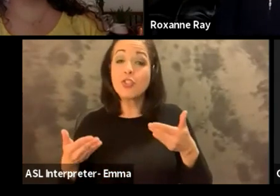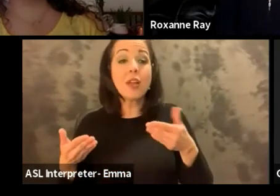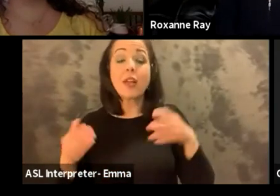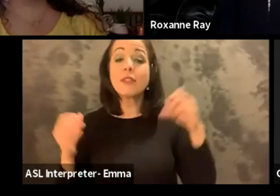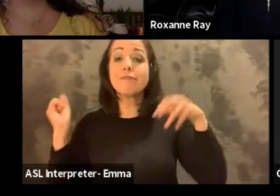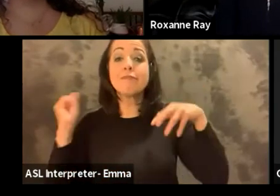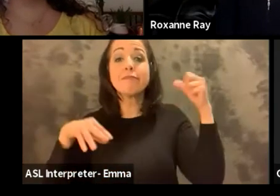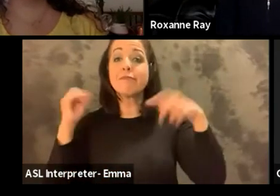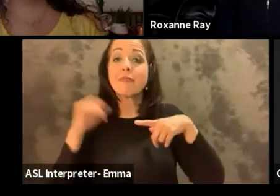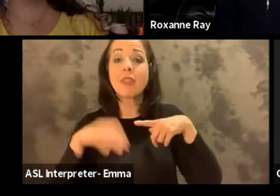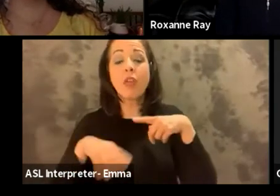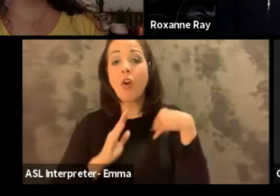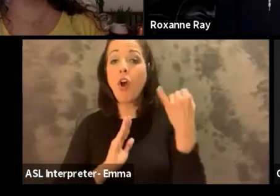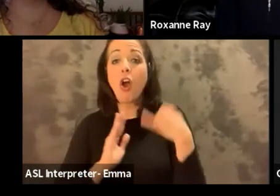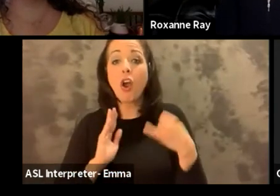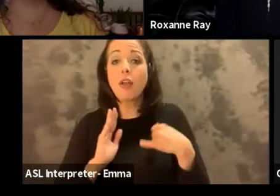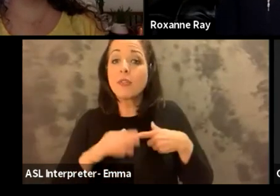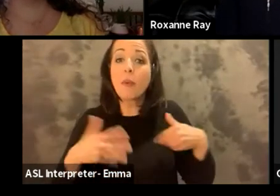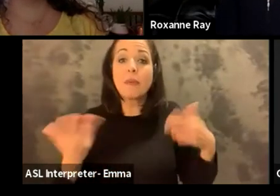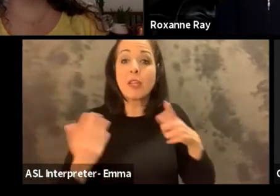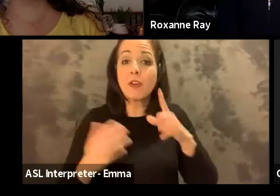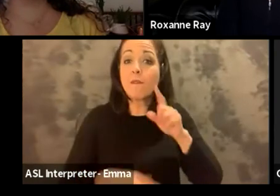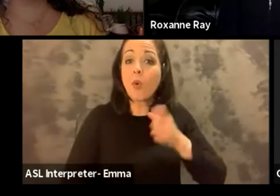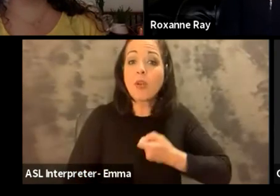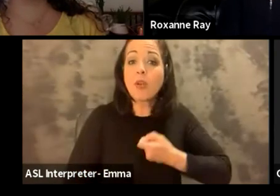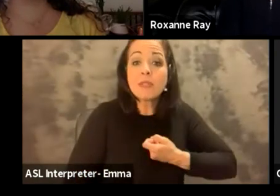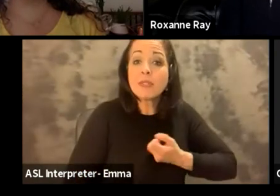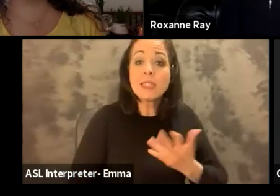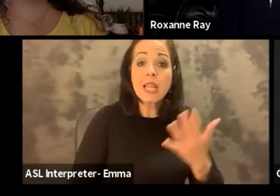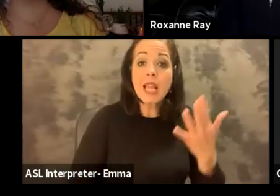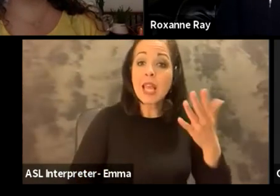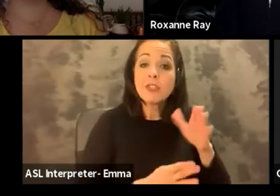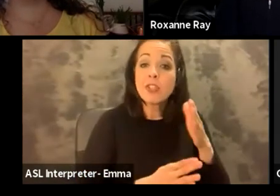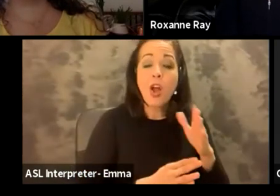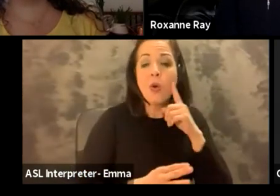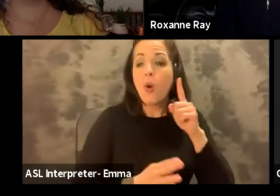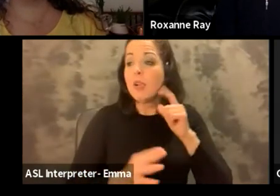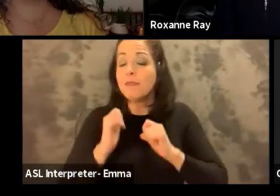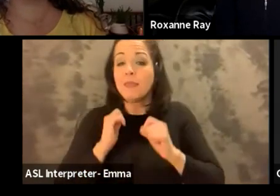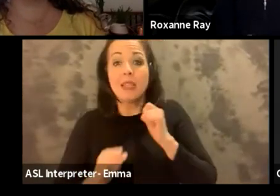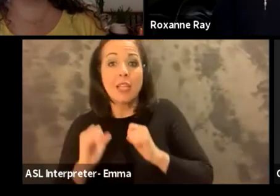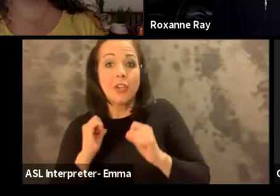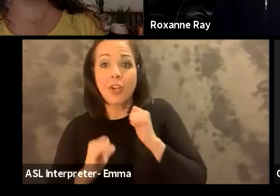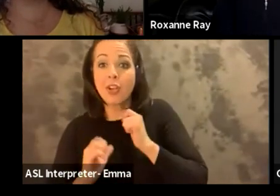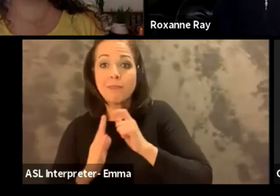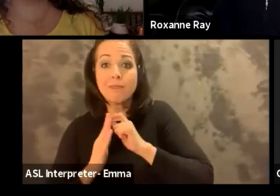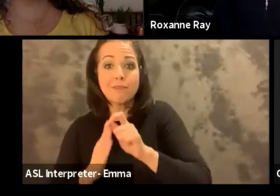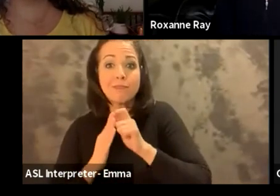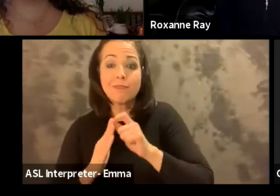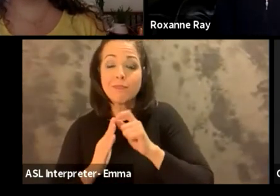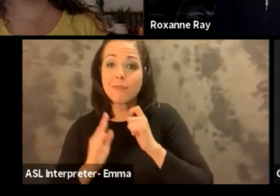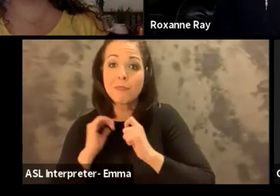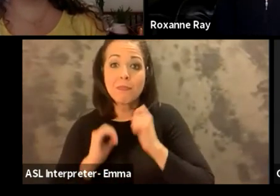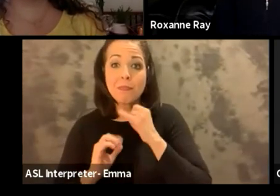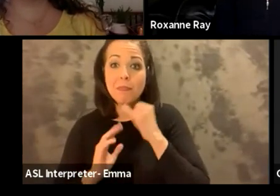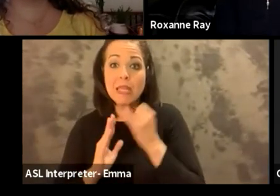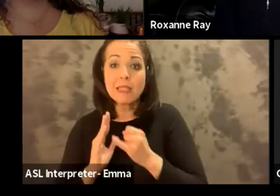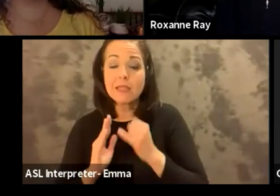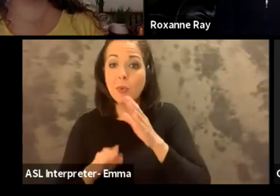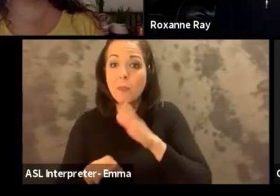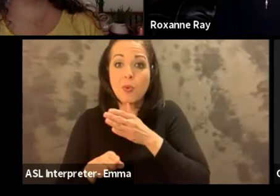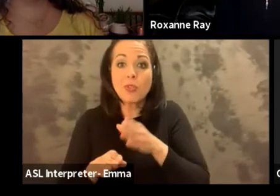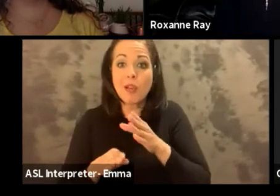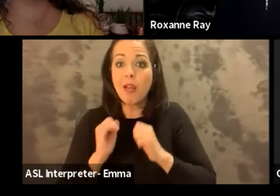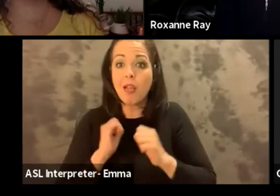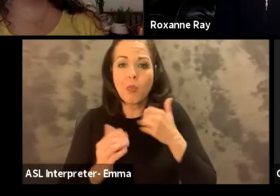or I'm here to sing this song, or, you know, write this theater piece or do this musical, like, I think that that in and of itself would change